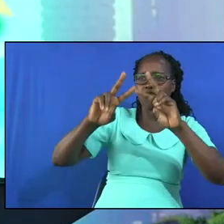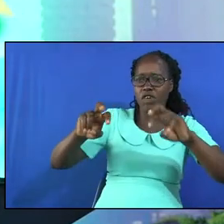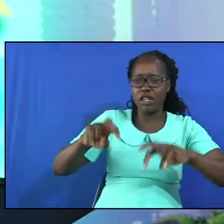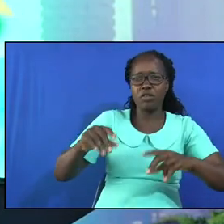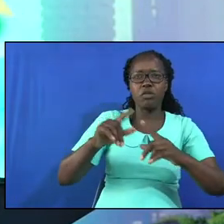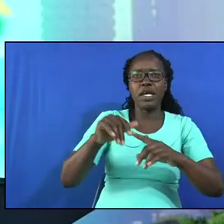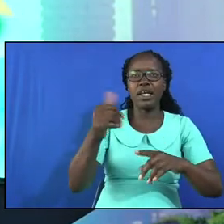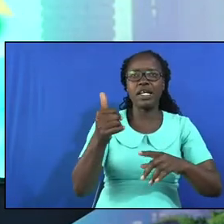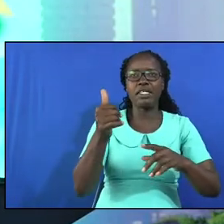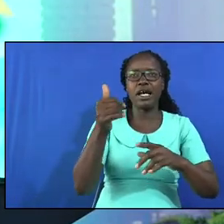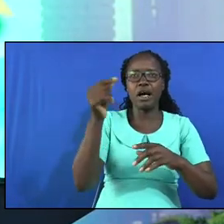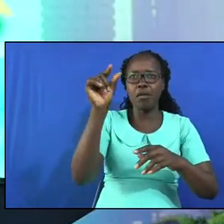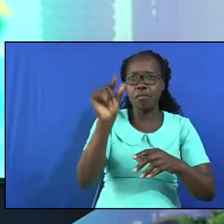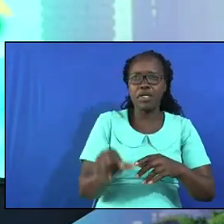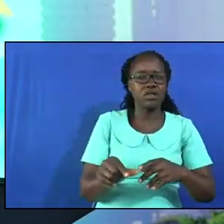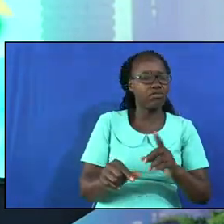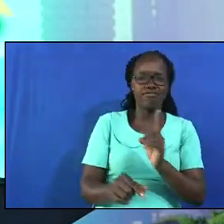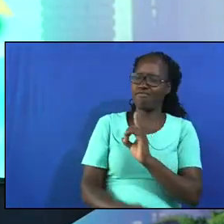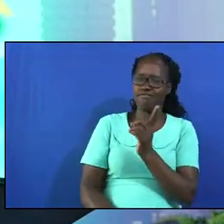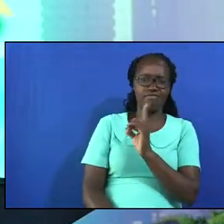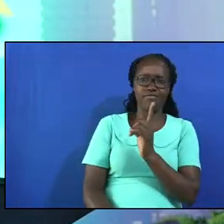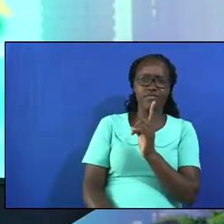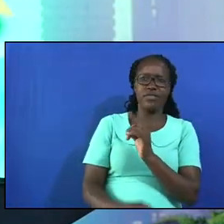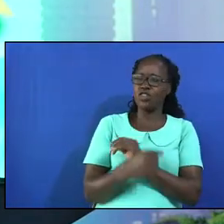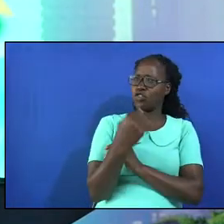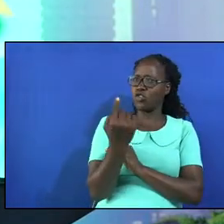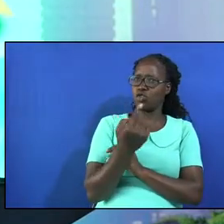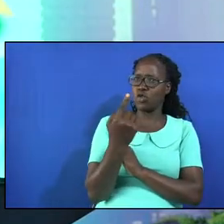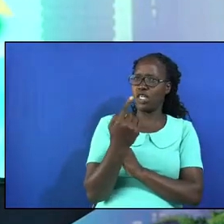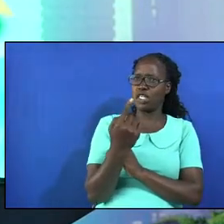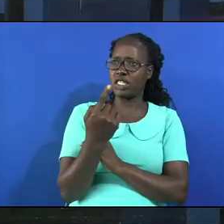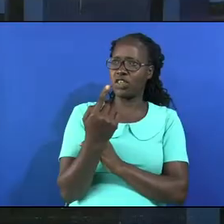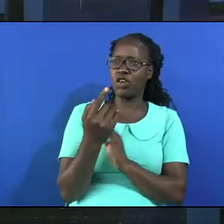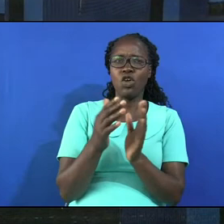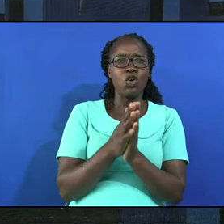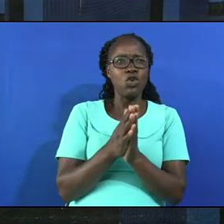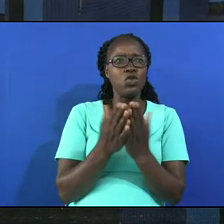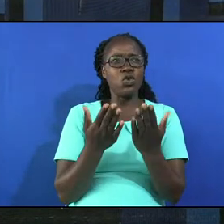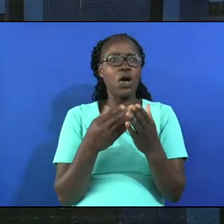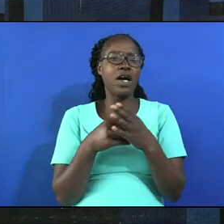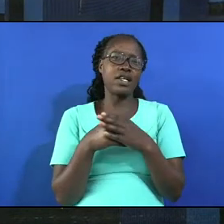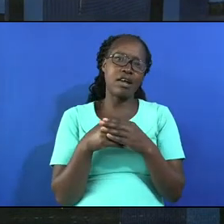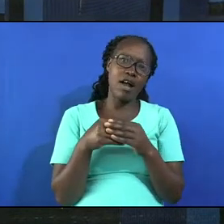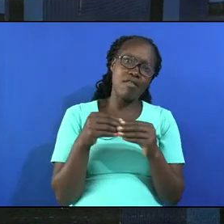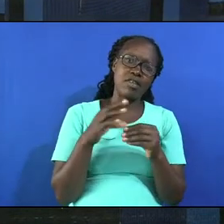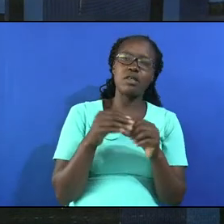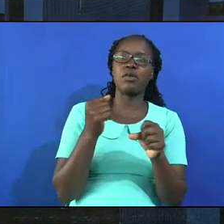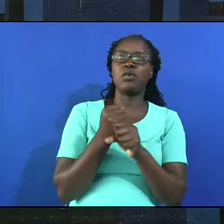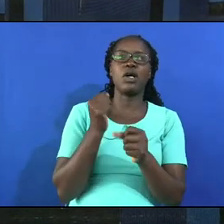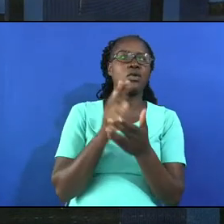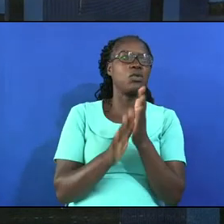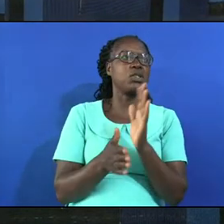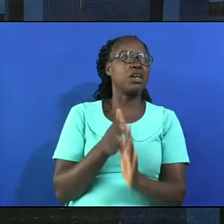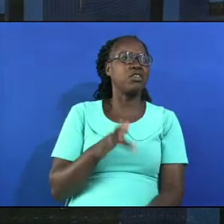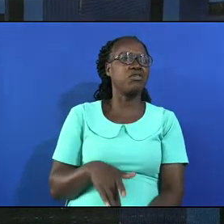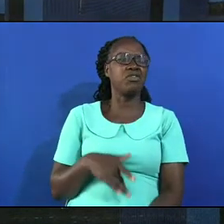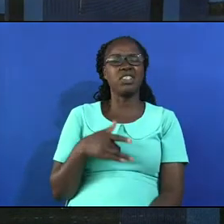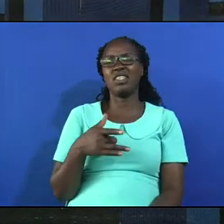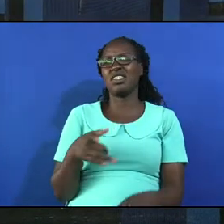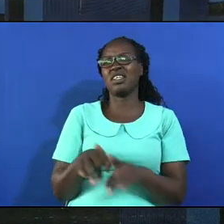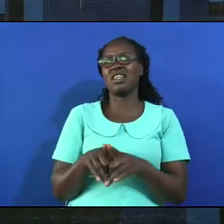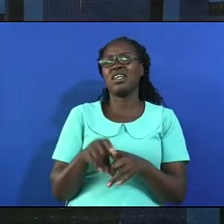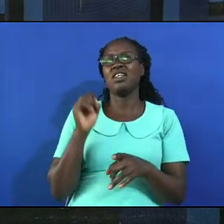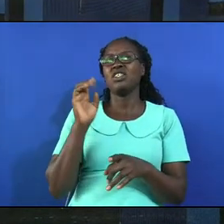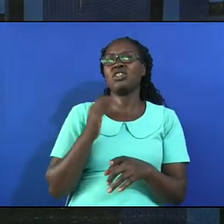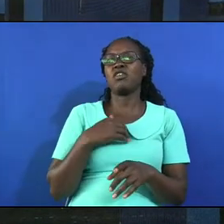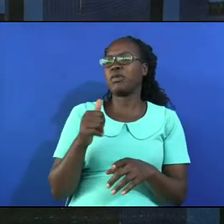person. You are single, you are operating comfortably without feeling like there